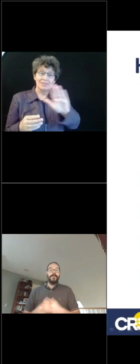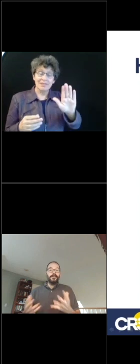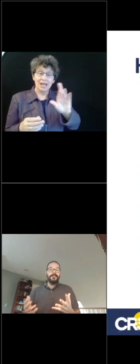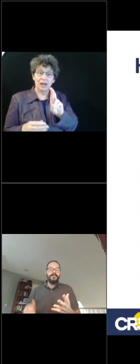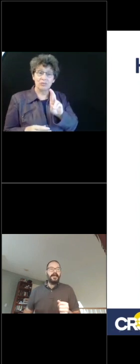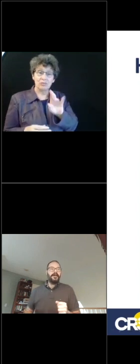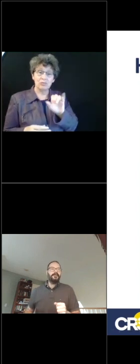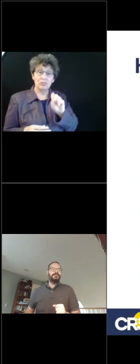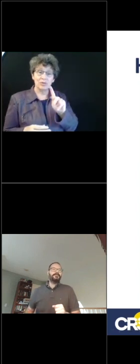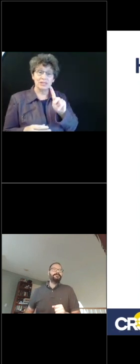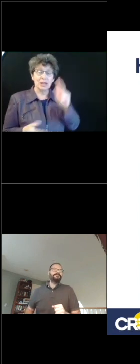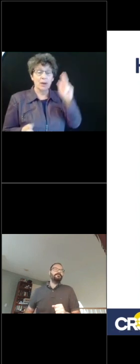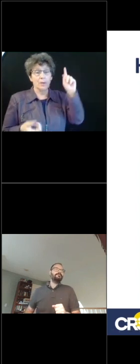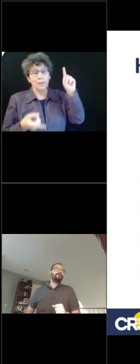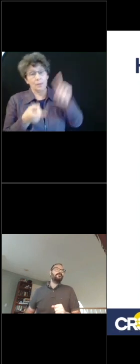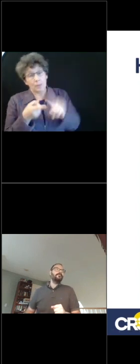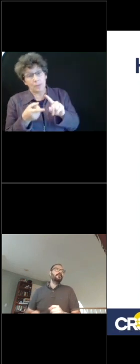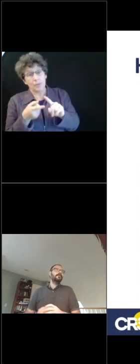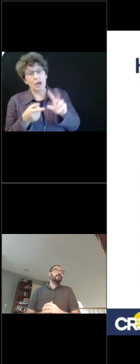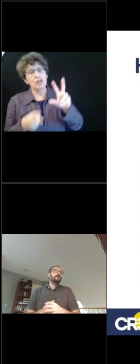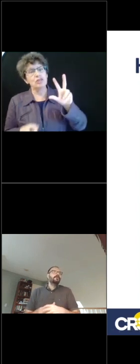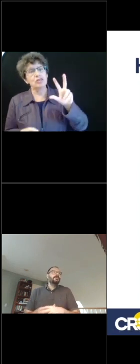infection. And this matters.